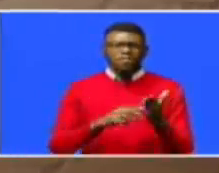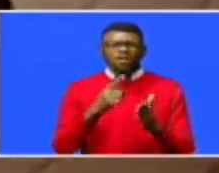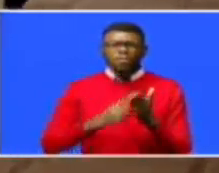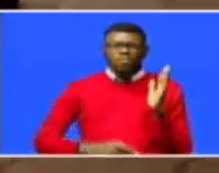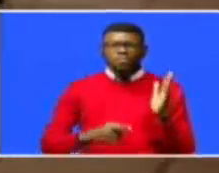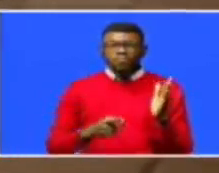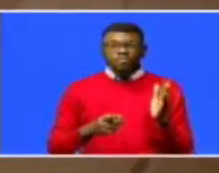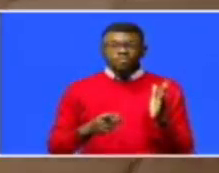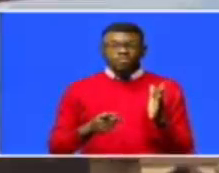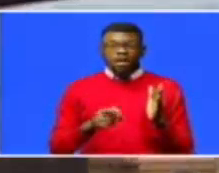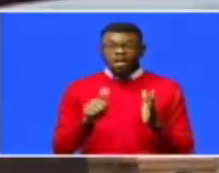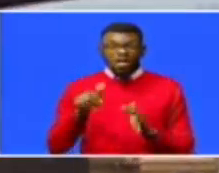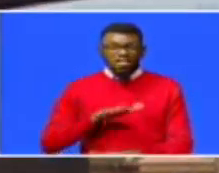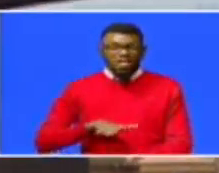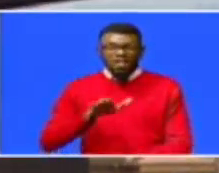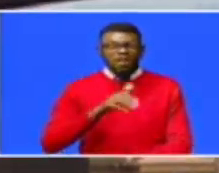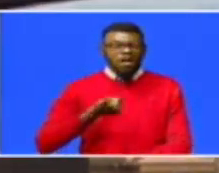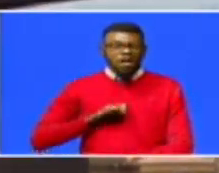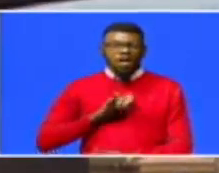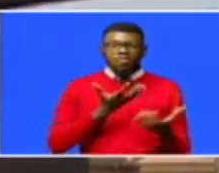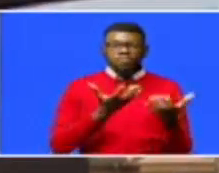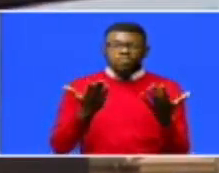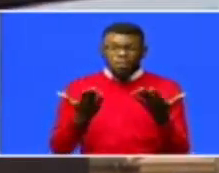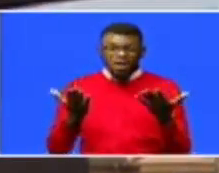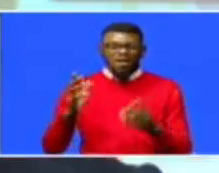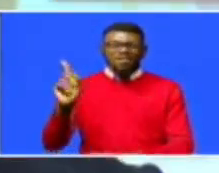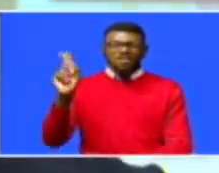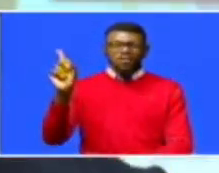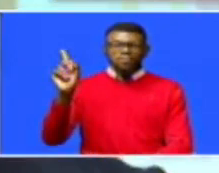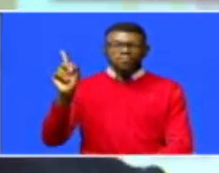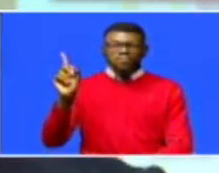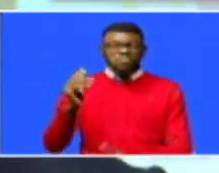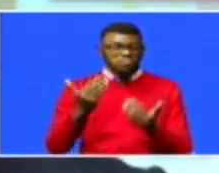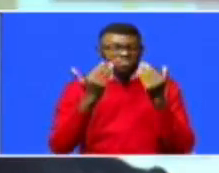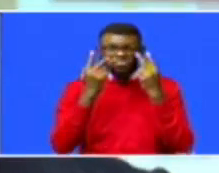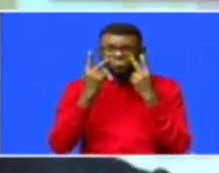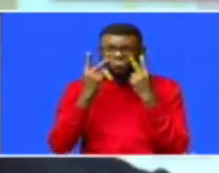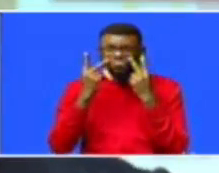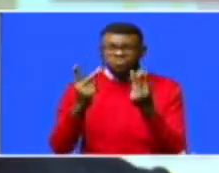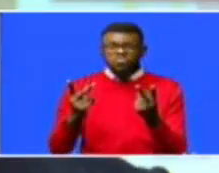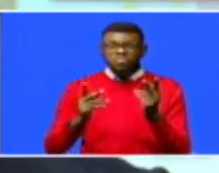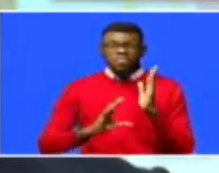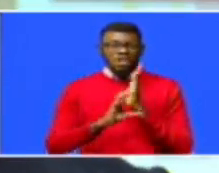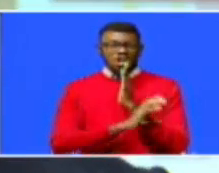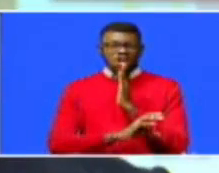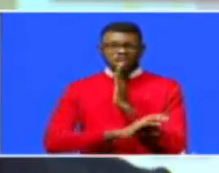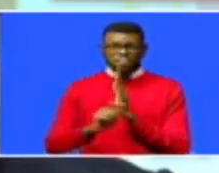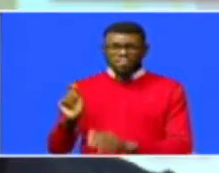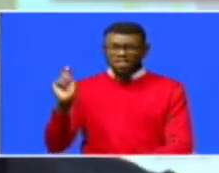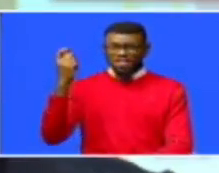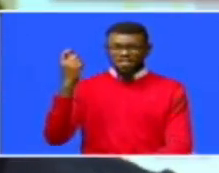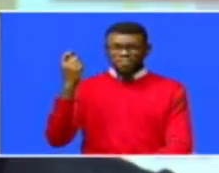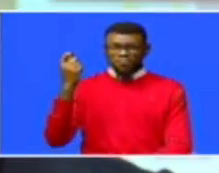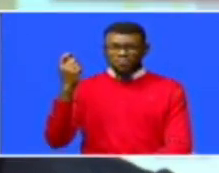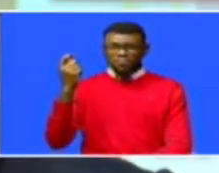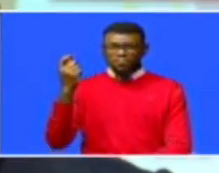most likely destination for most of these girls is Nairobi. Look at our country. We would say that it